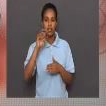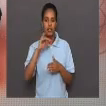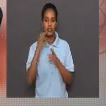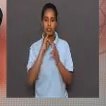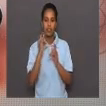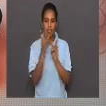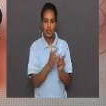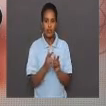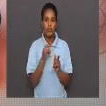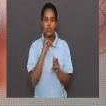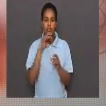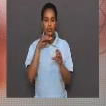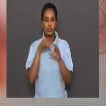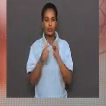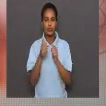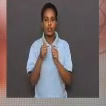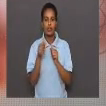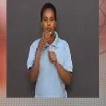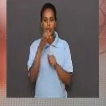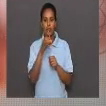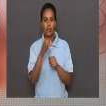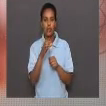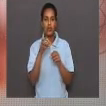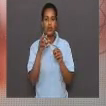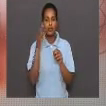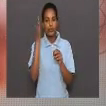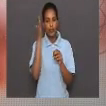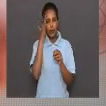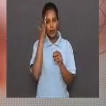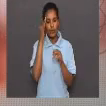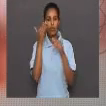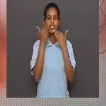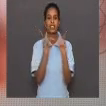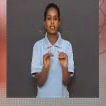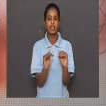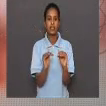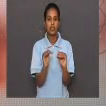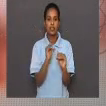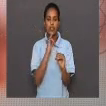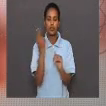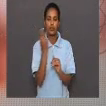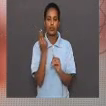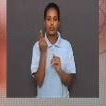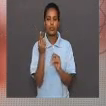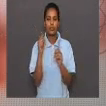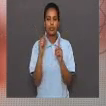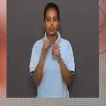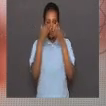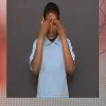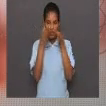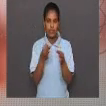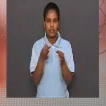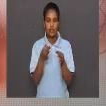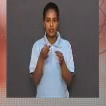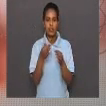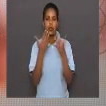Titration is a technique in which a solution of known concentration is used